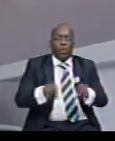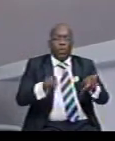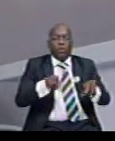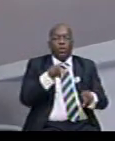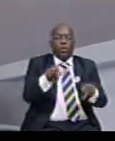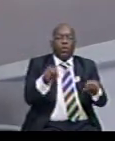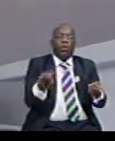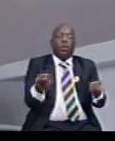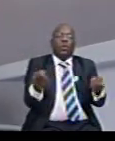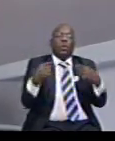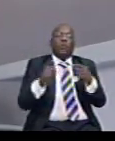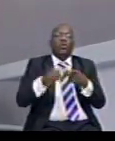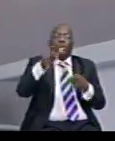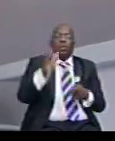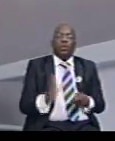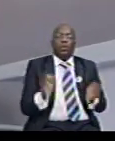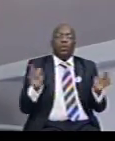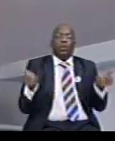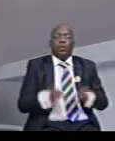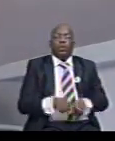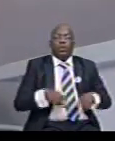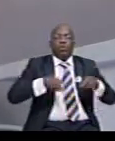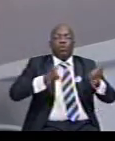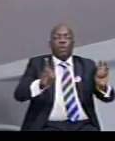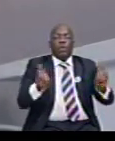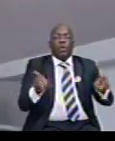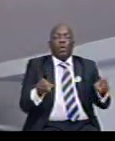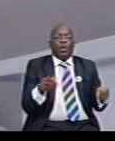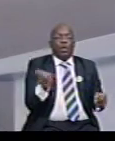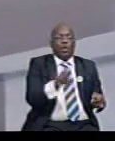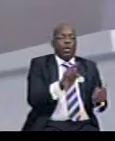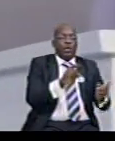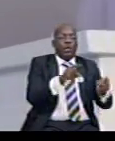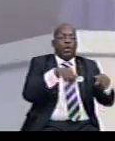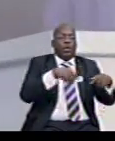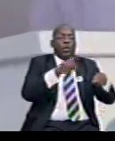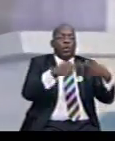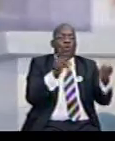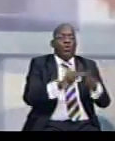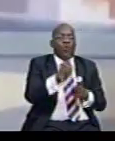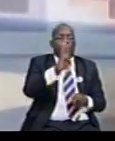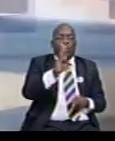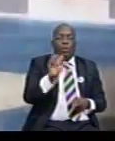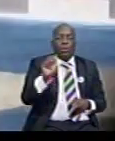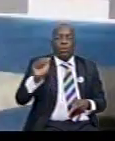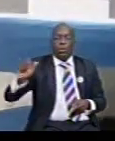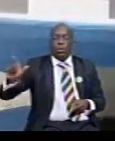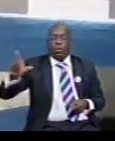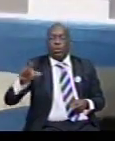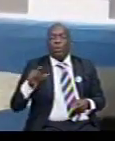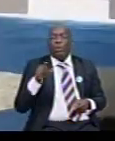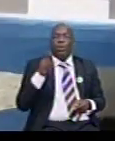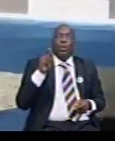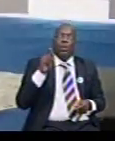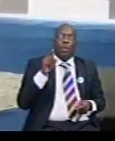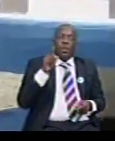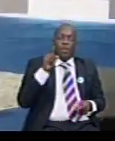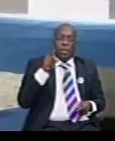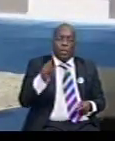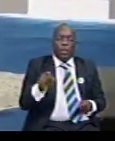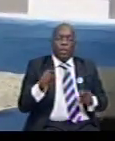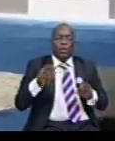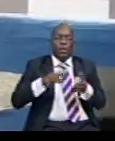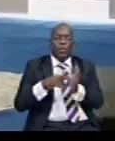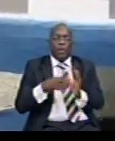way they approach their Baal, it will not work. He repaired the altar. He set everything